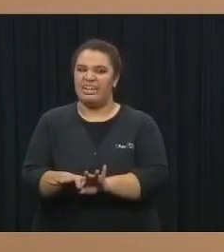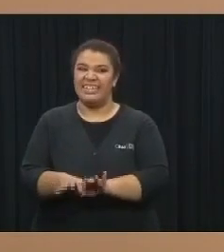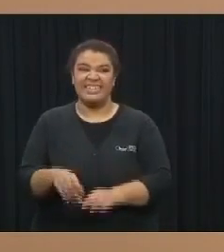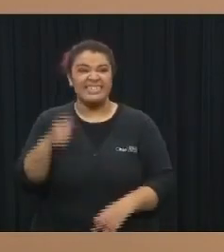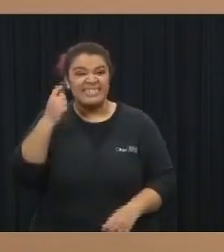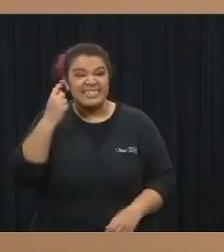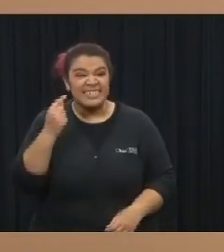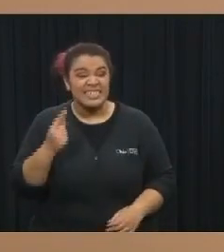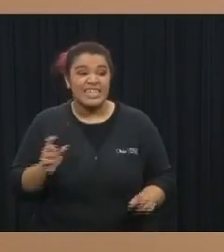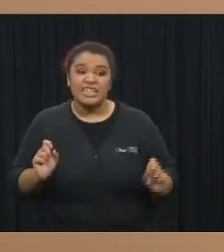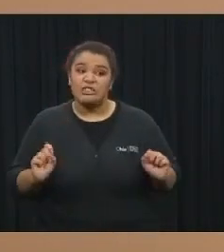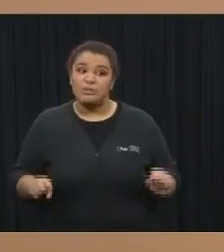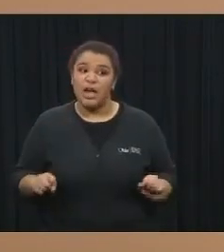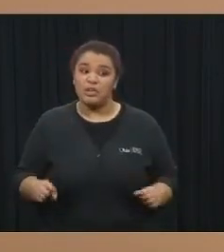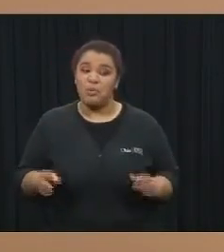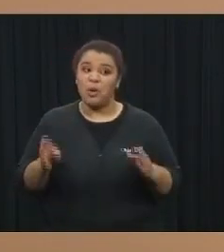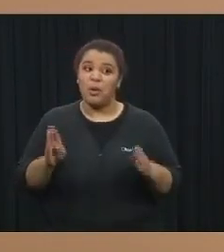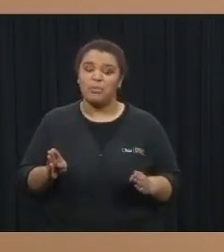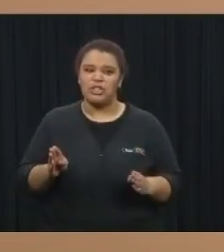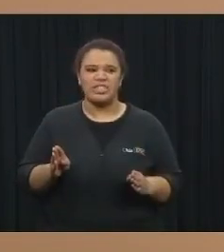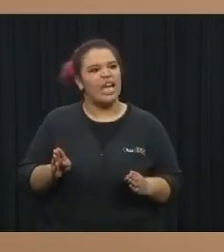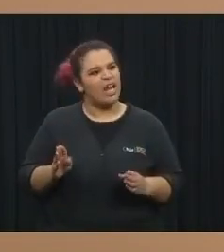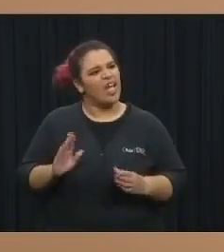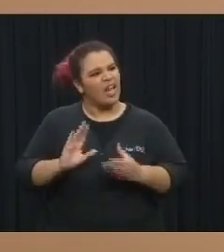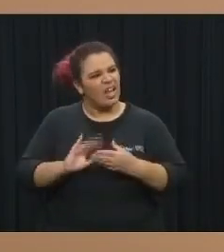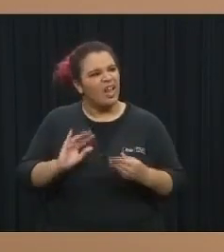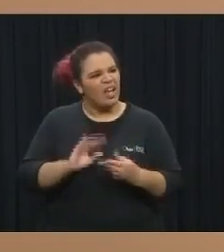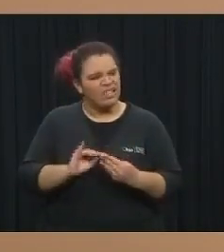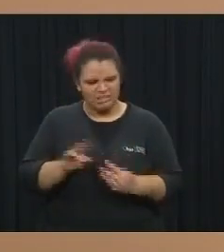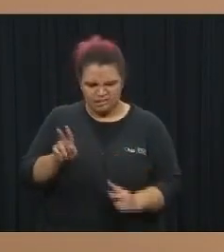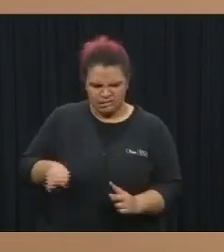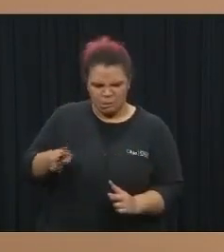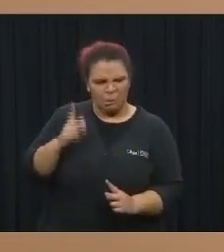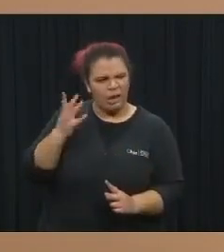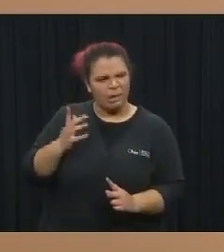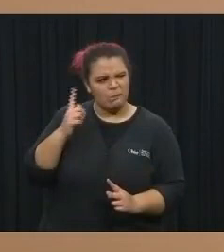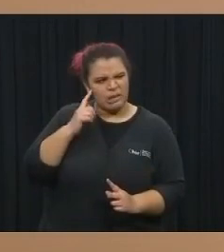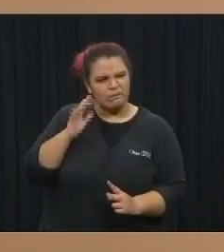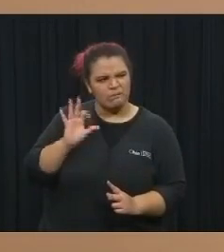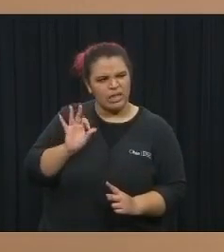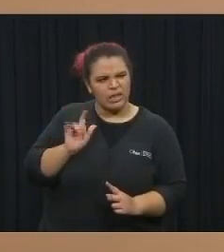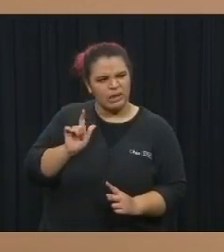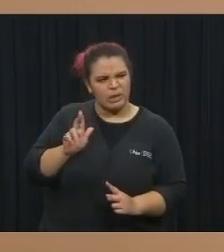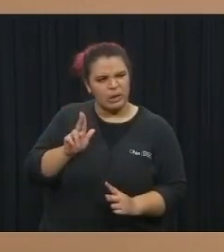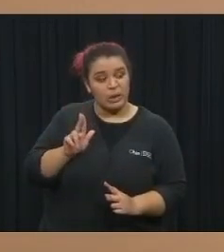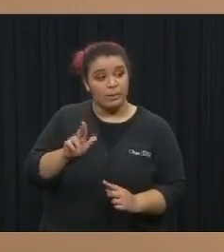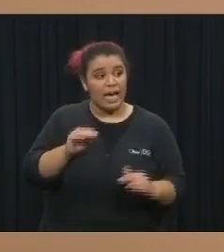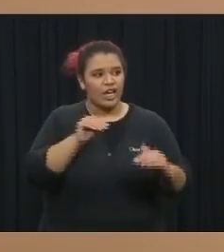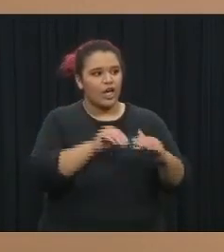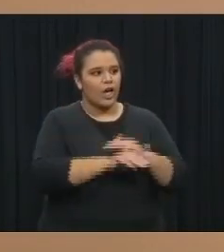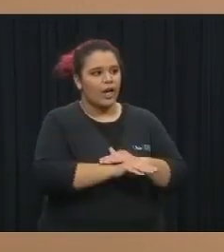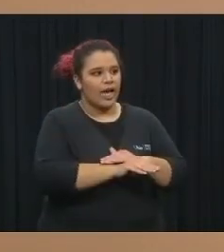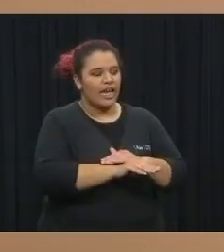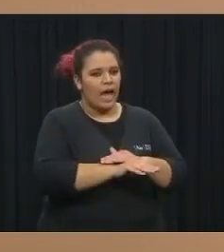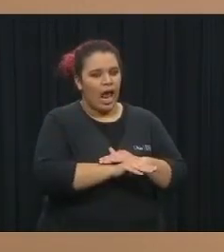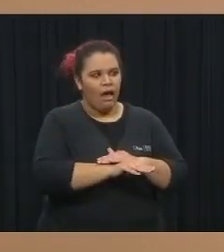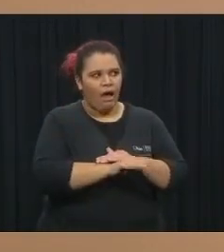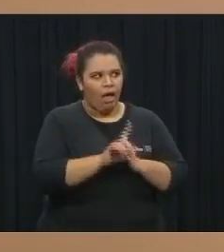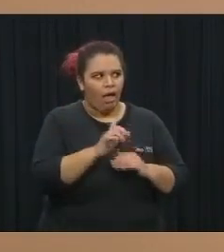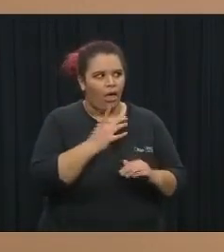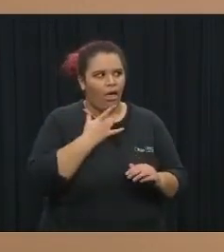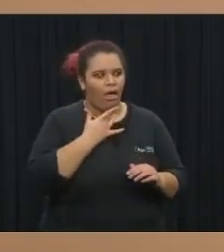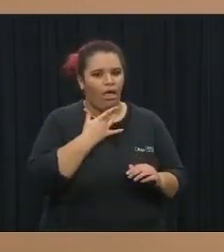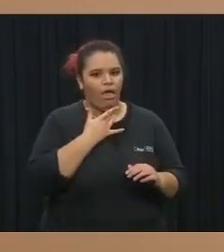hospital and going to emergency rooms. So we really want to save that capacity for the very sickest, and that